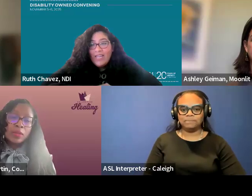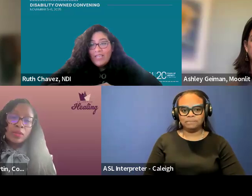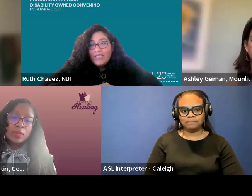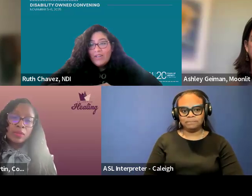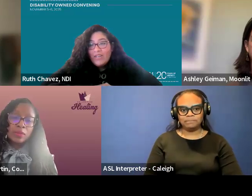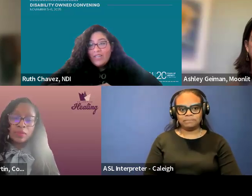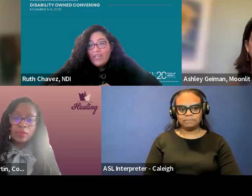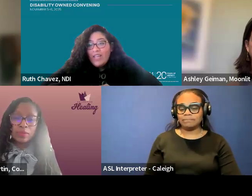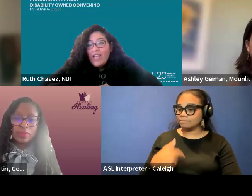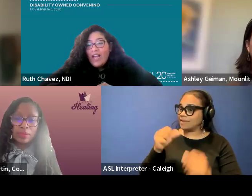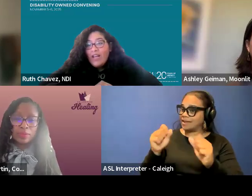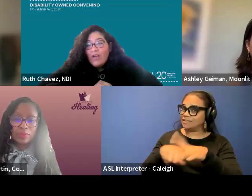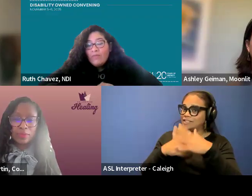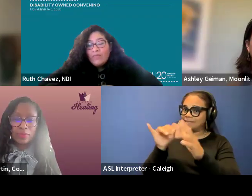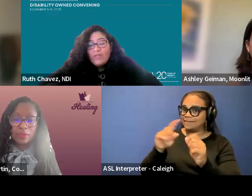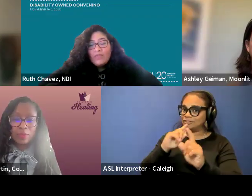I can get started.